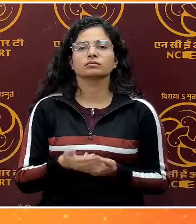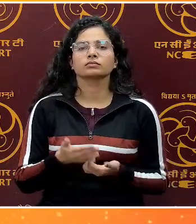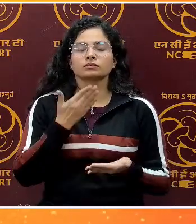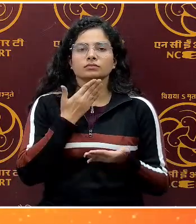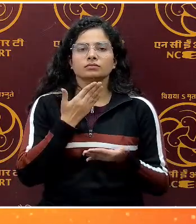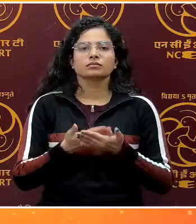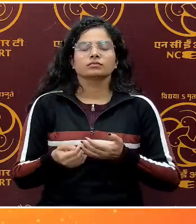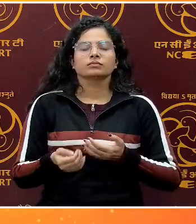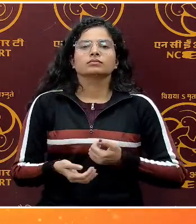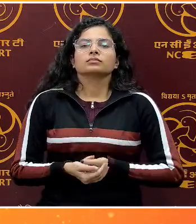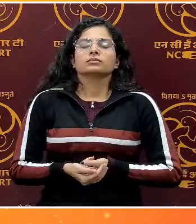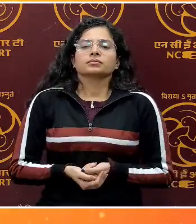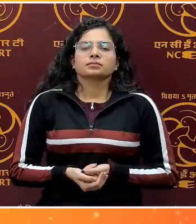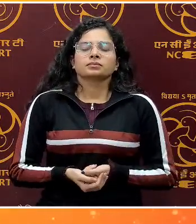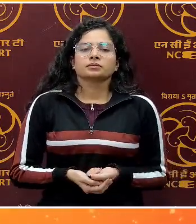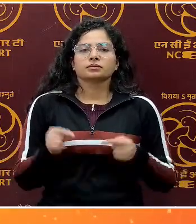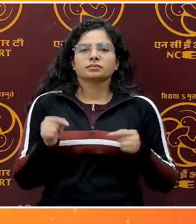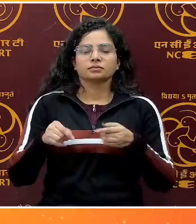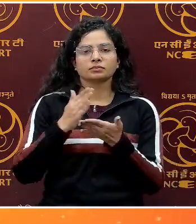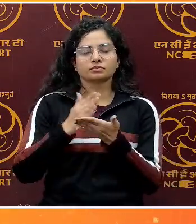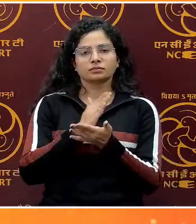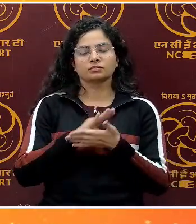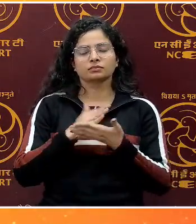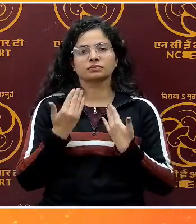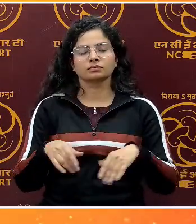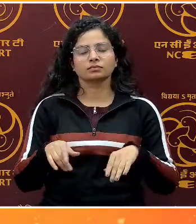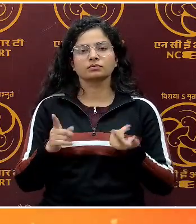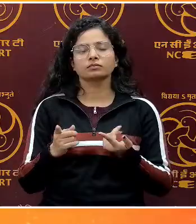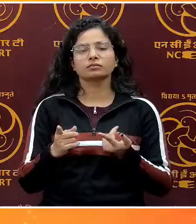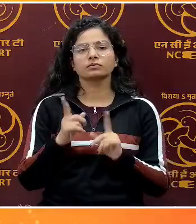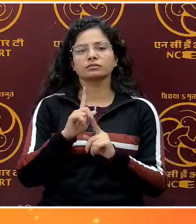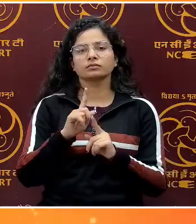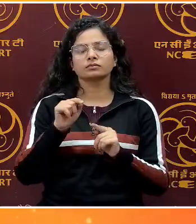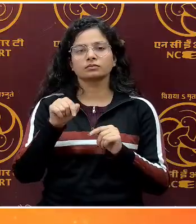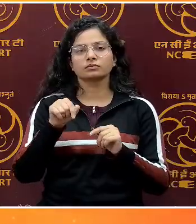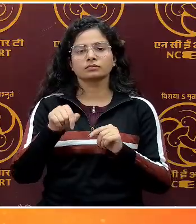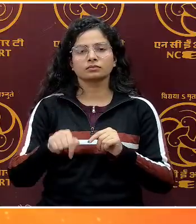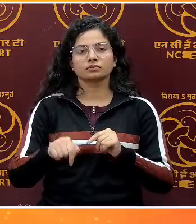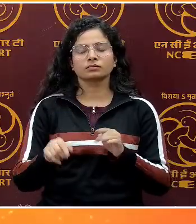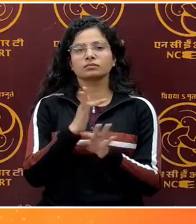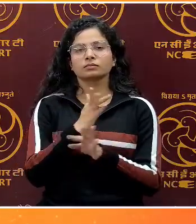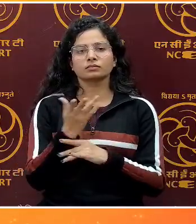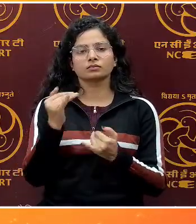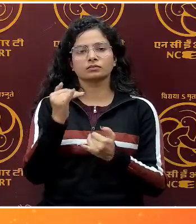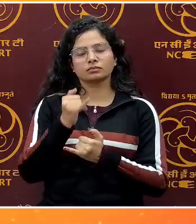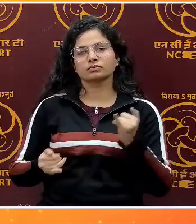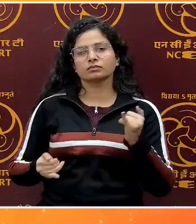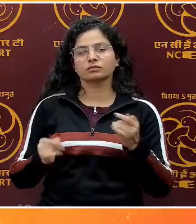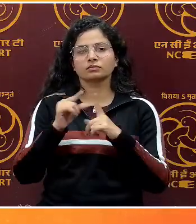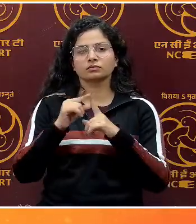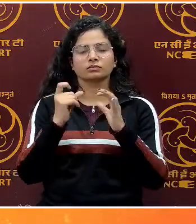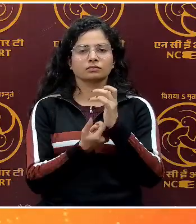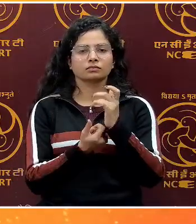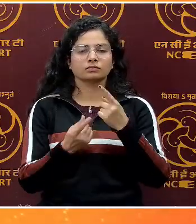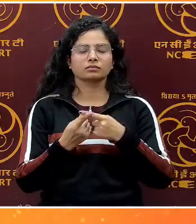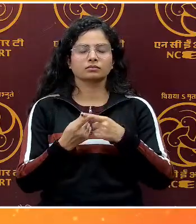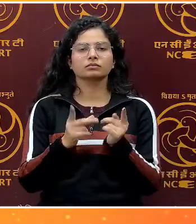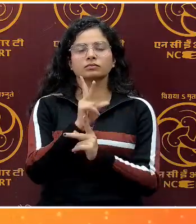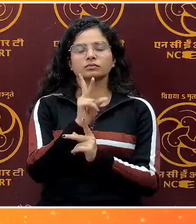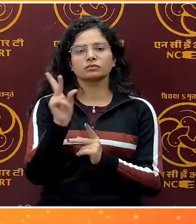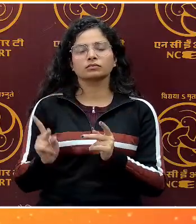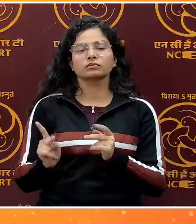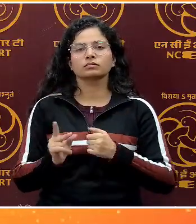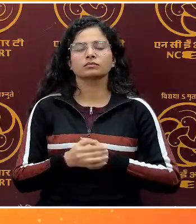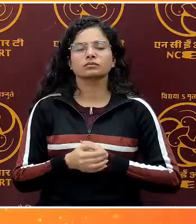so much, Sonal. And now we are wrapping up this session of light, mirrors and lenses. That was the conclusion of part 1. We will be taking up part 2